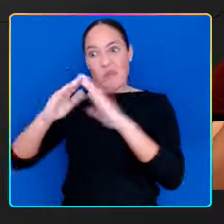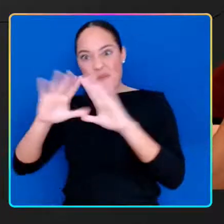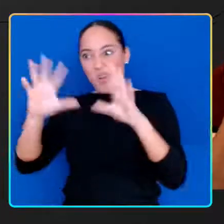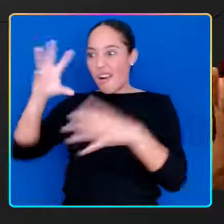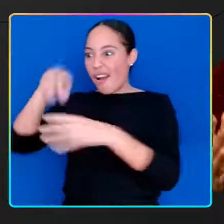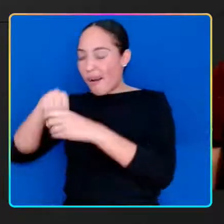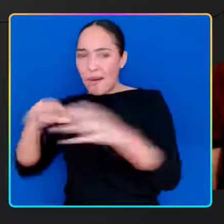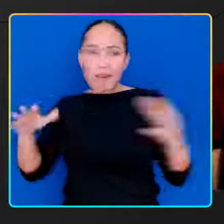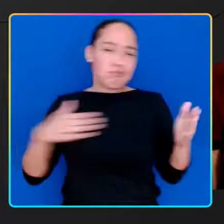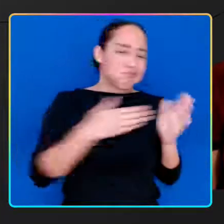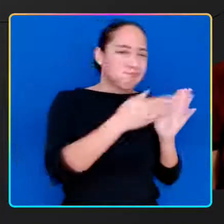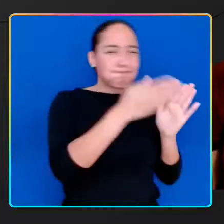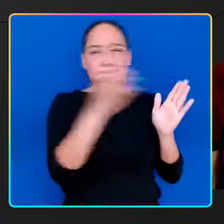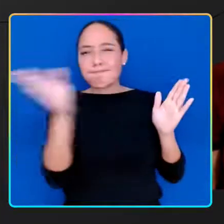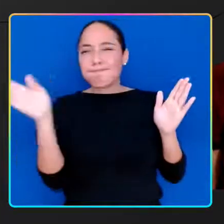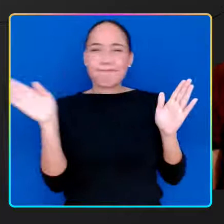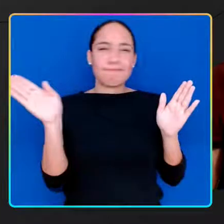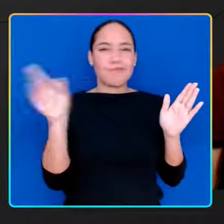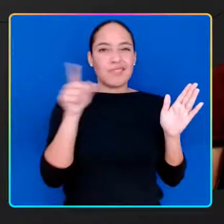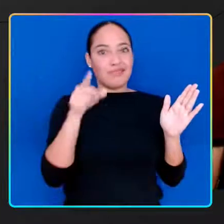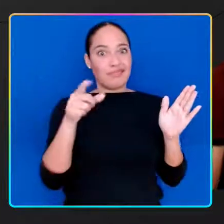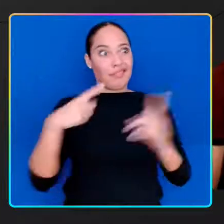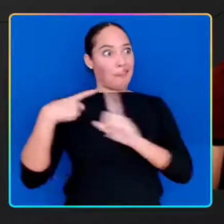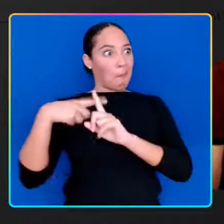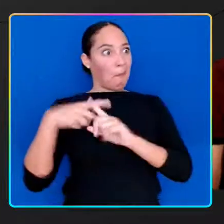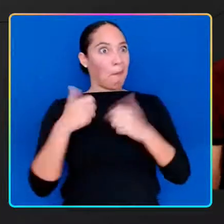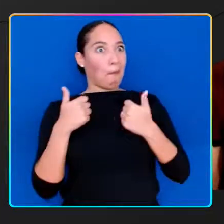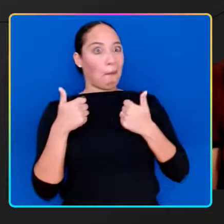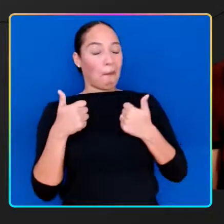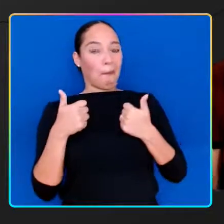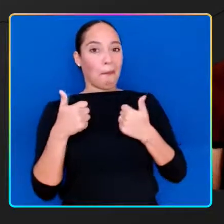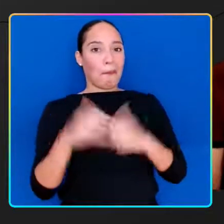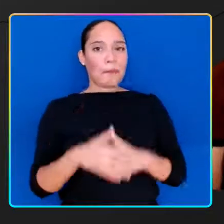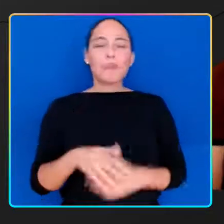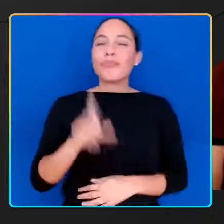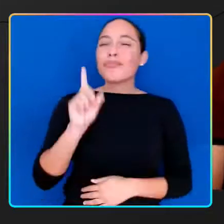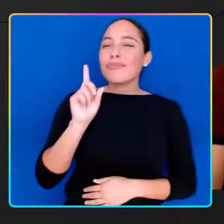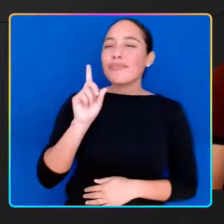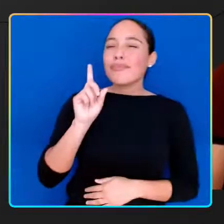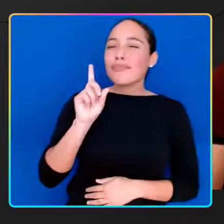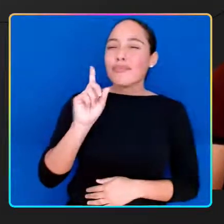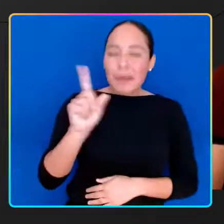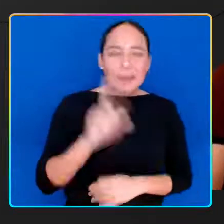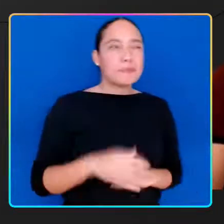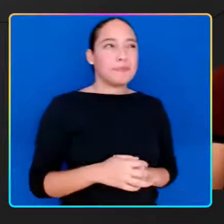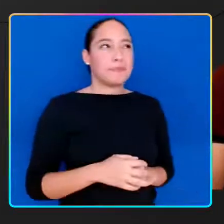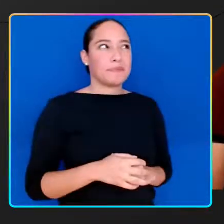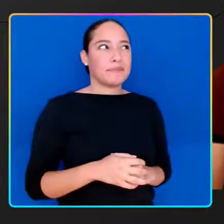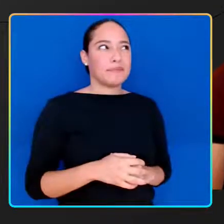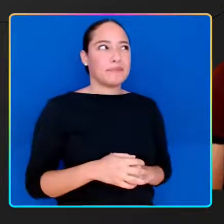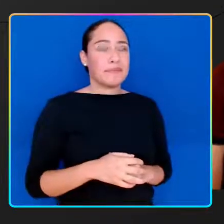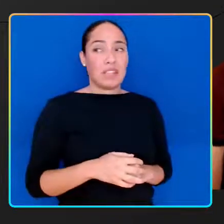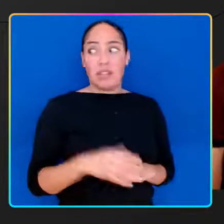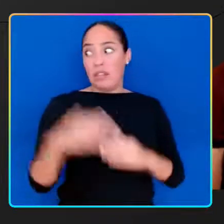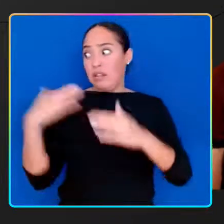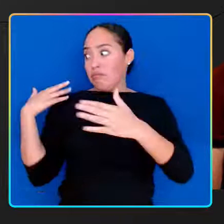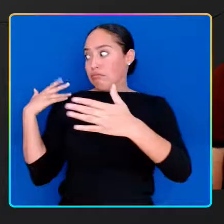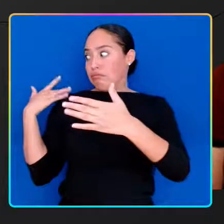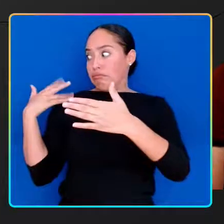other things. But I'm wondering, how did you get to this point in your